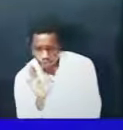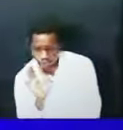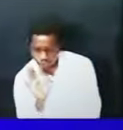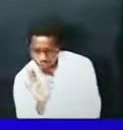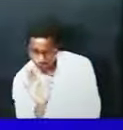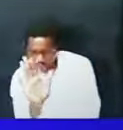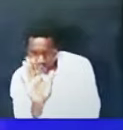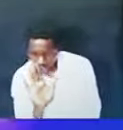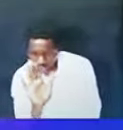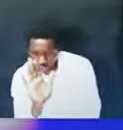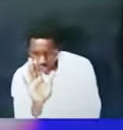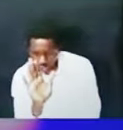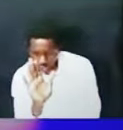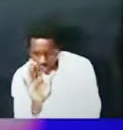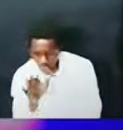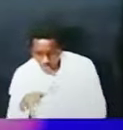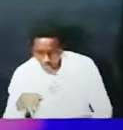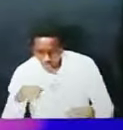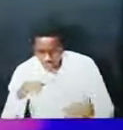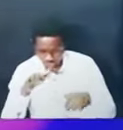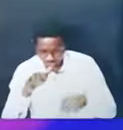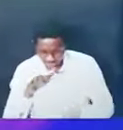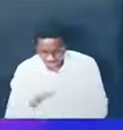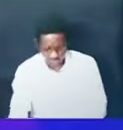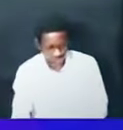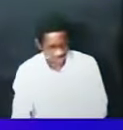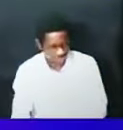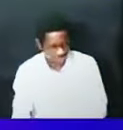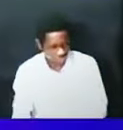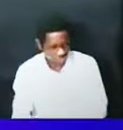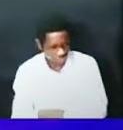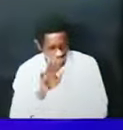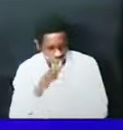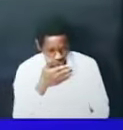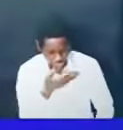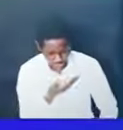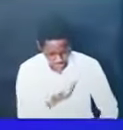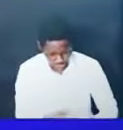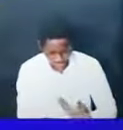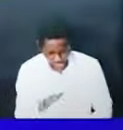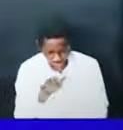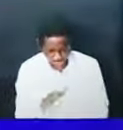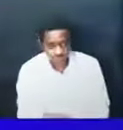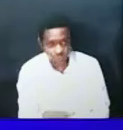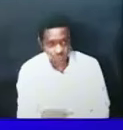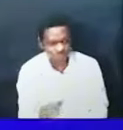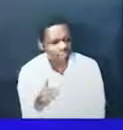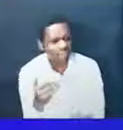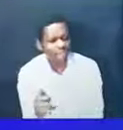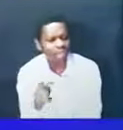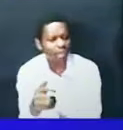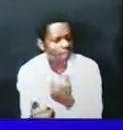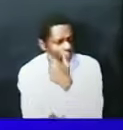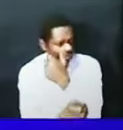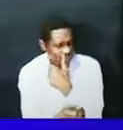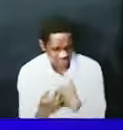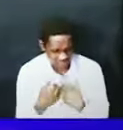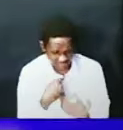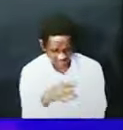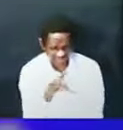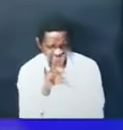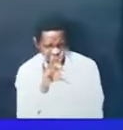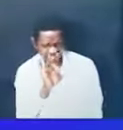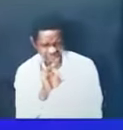not your offsprings. Now, Abraham had 8 children. Abraham